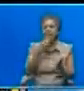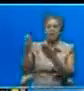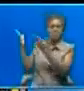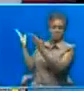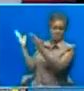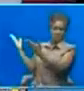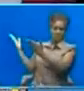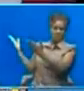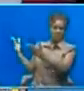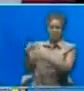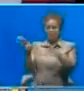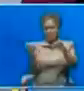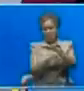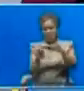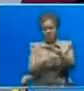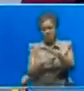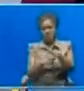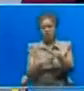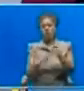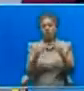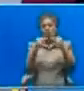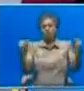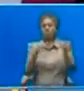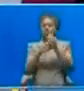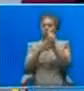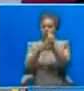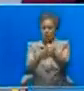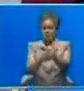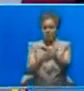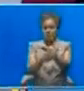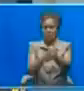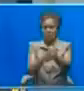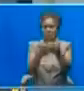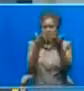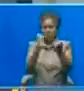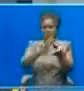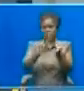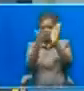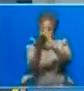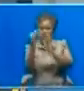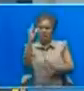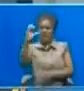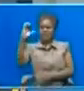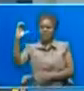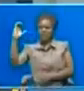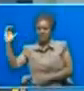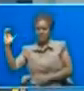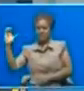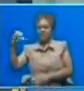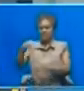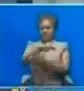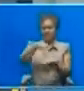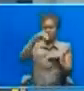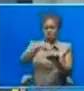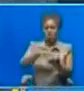considered by some to be a deputy to Lord's Resistance Army Chief Joseph Kony, is to be conveyed to The Hague by Central African